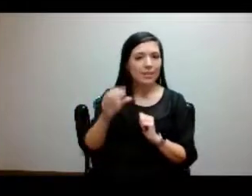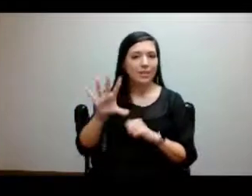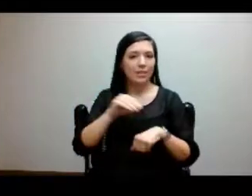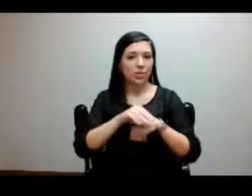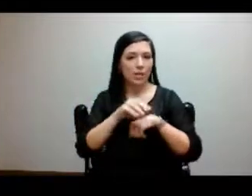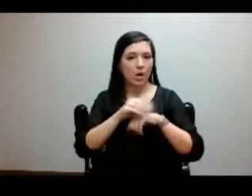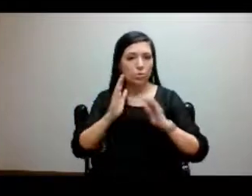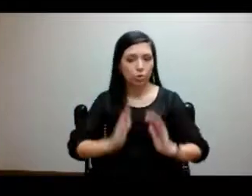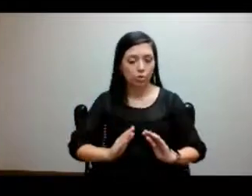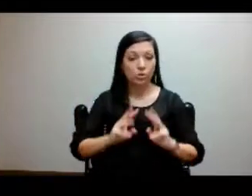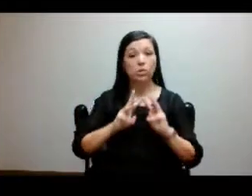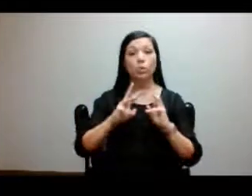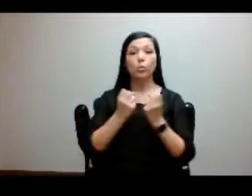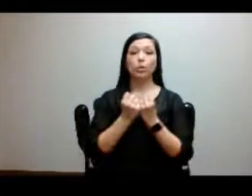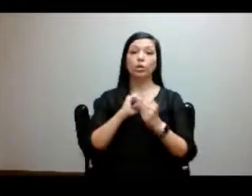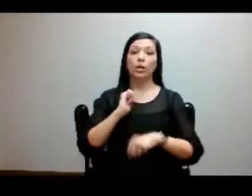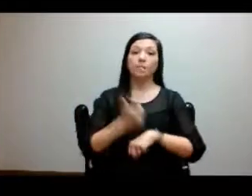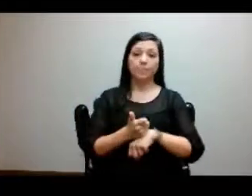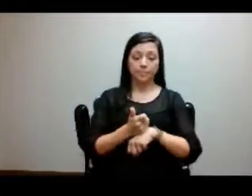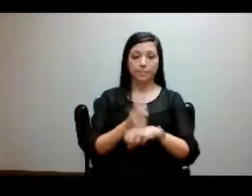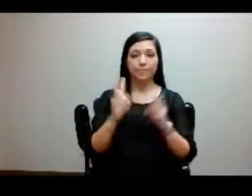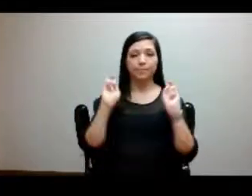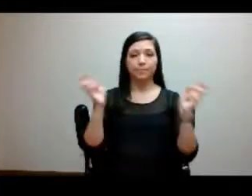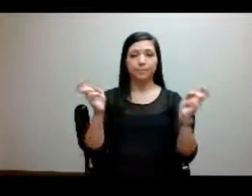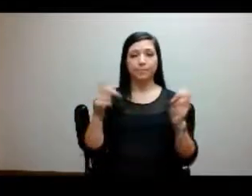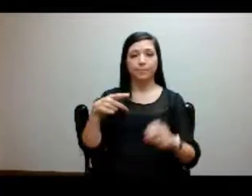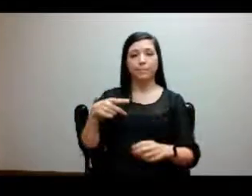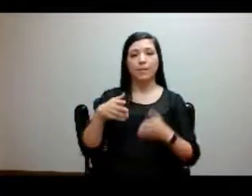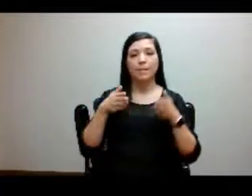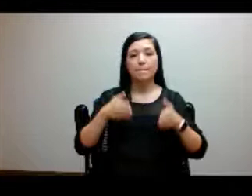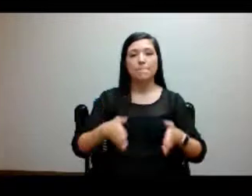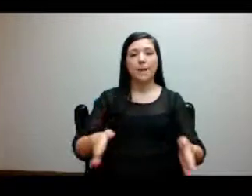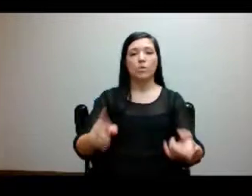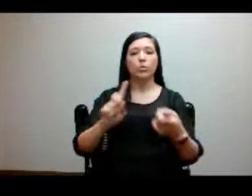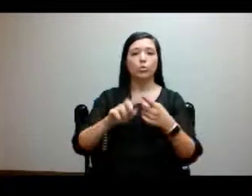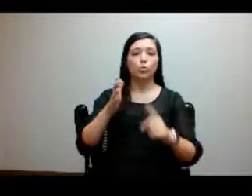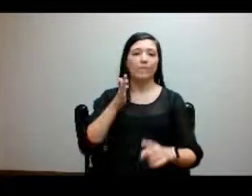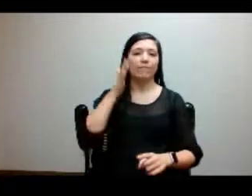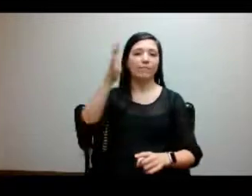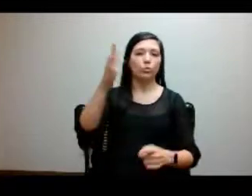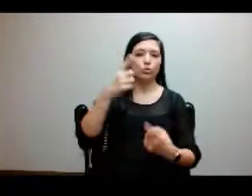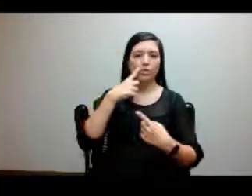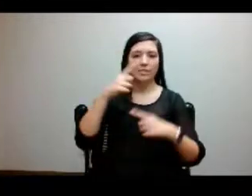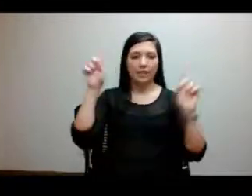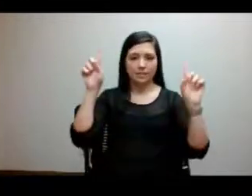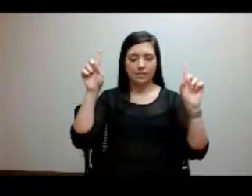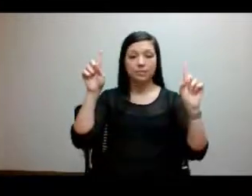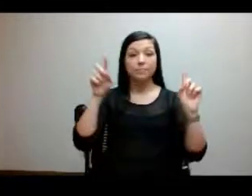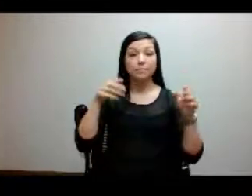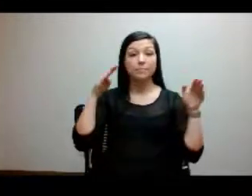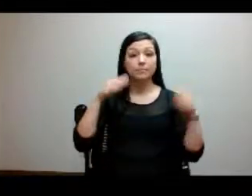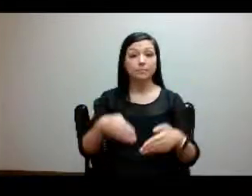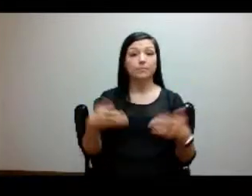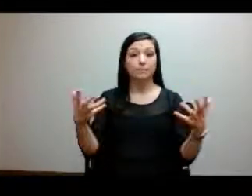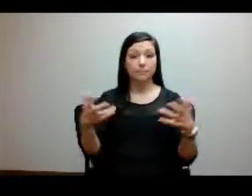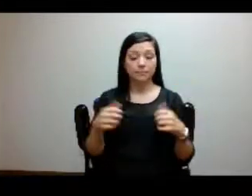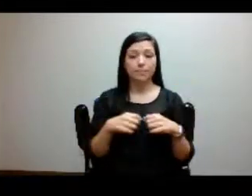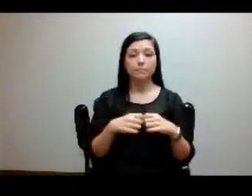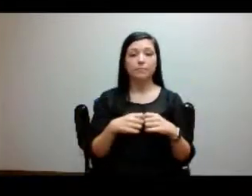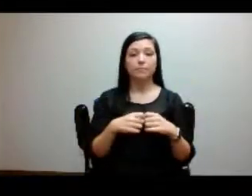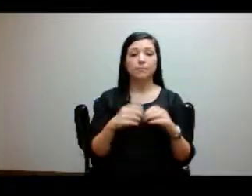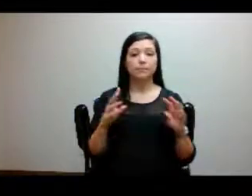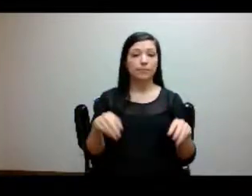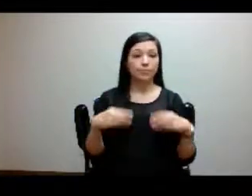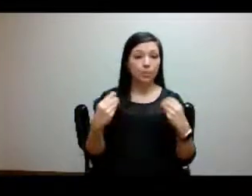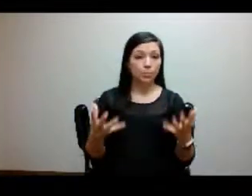A workshop was conceived entitled Pathways to Future Success, which focused on